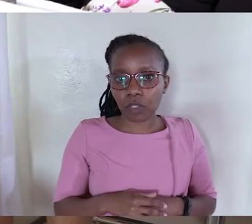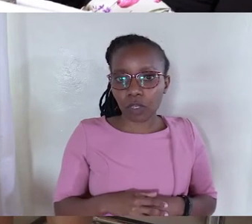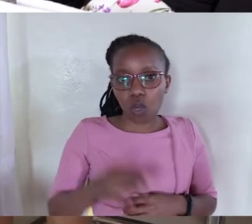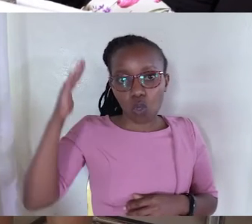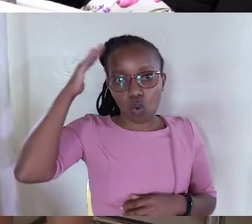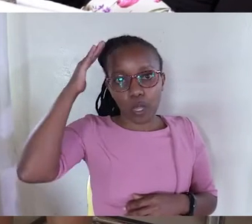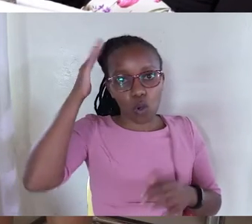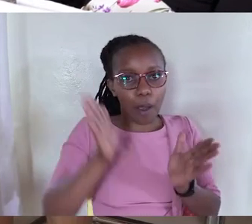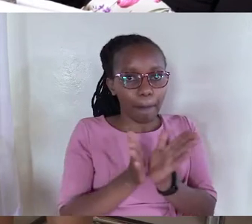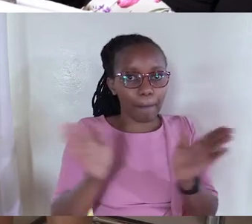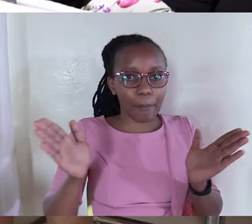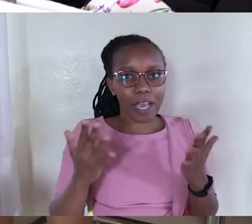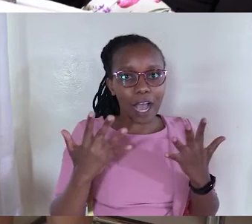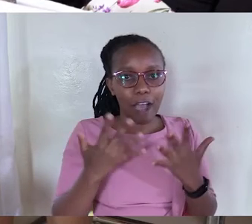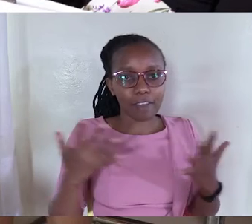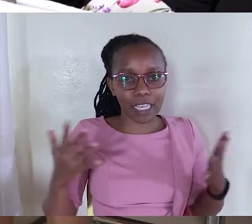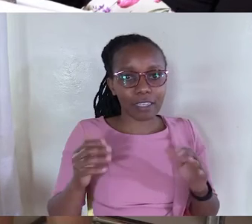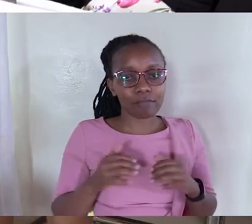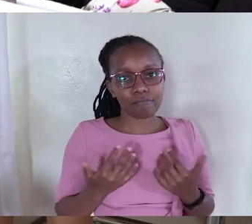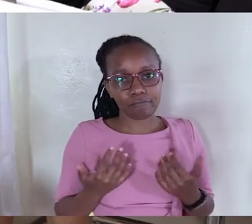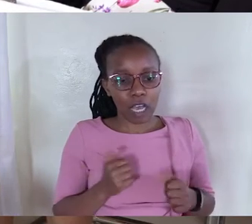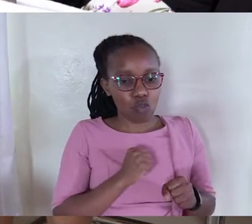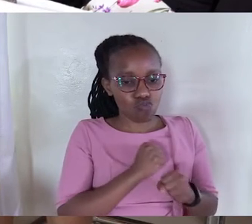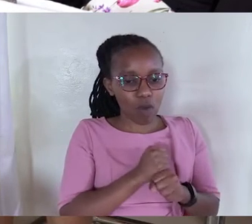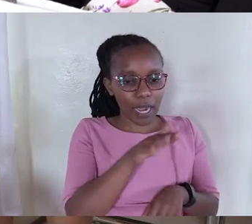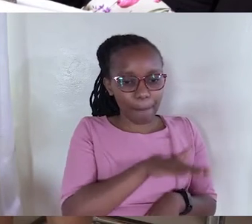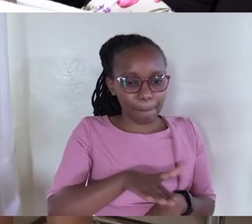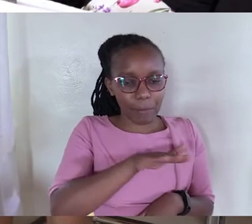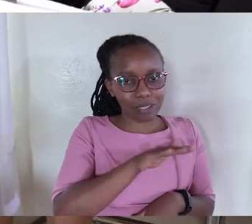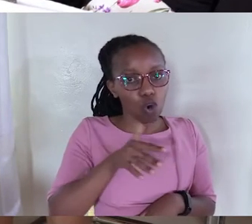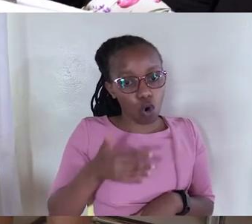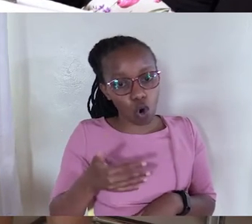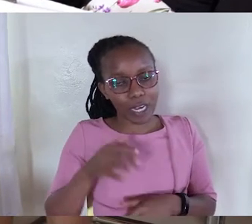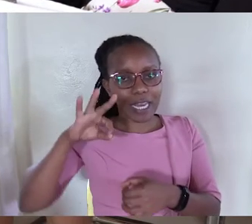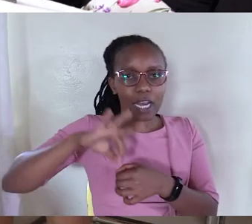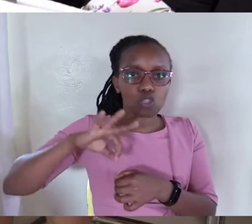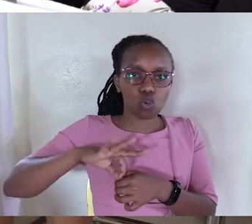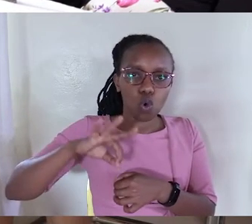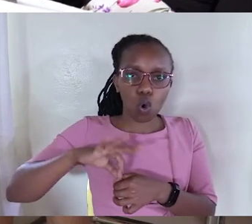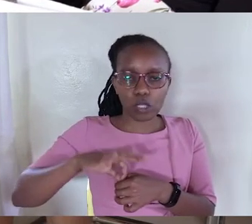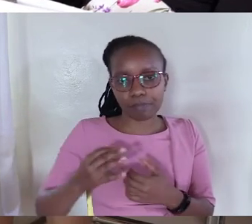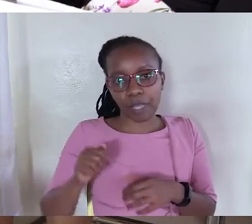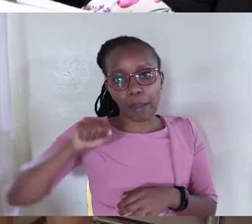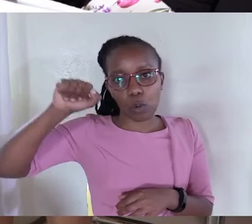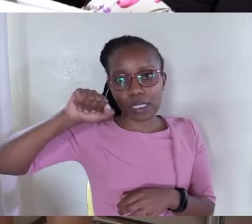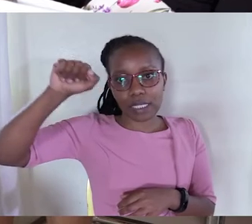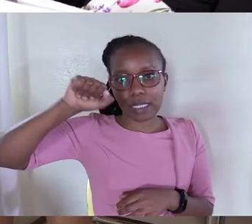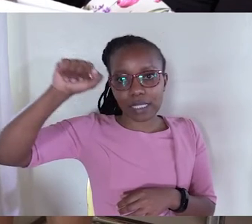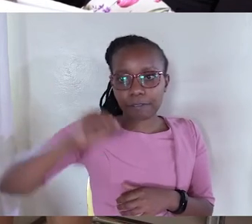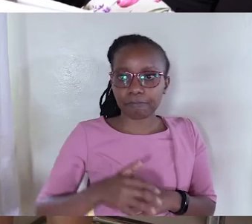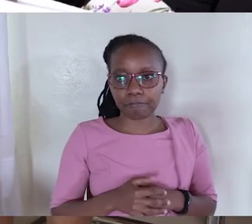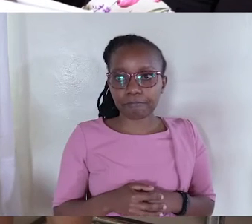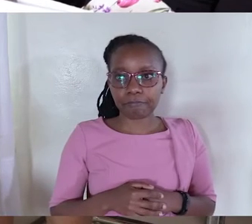that public affairs can either be at a workplace or even in elections, in politics. Now,